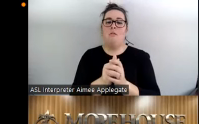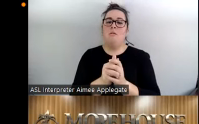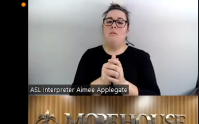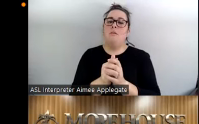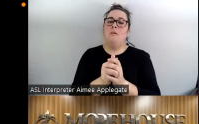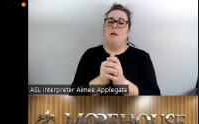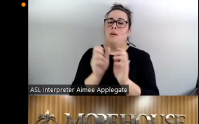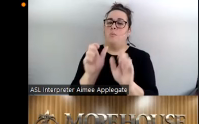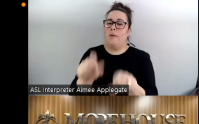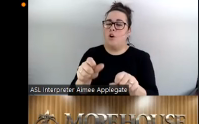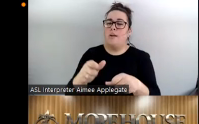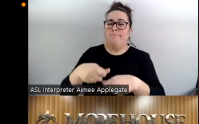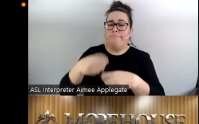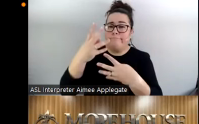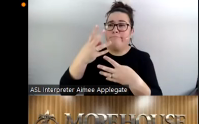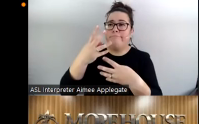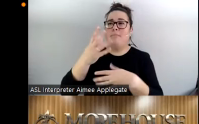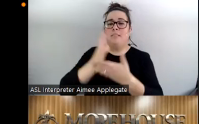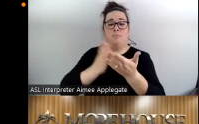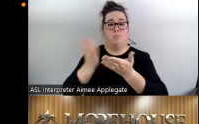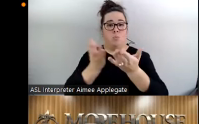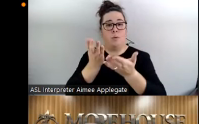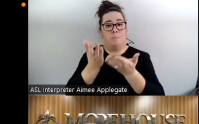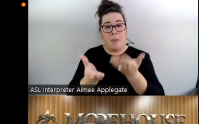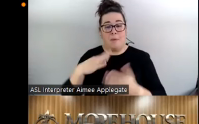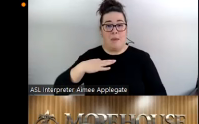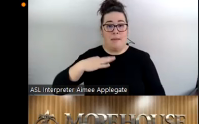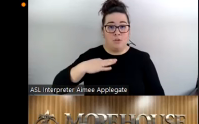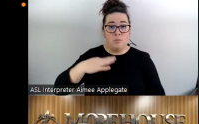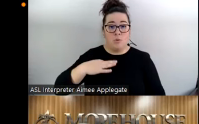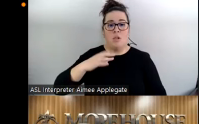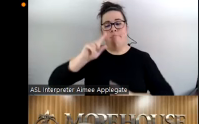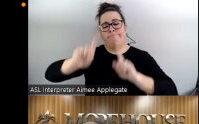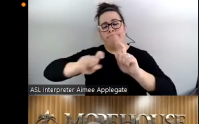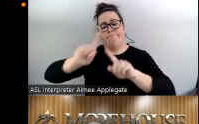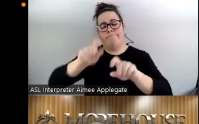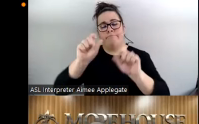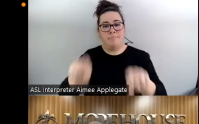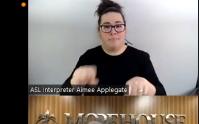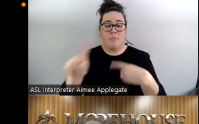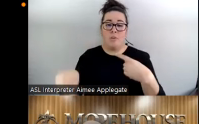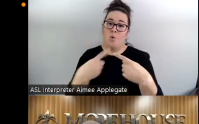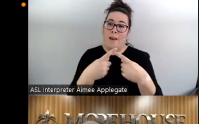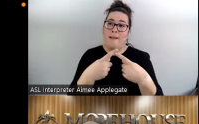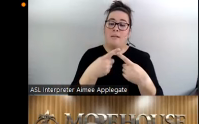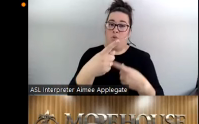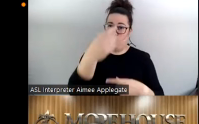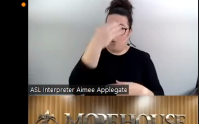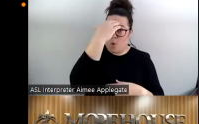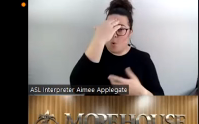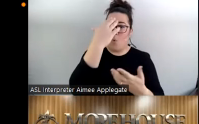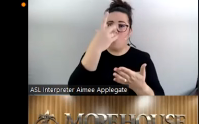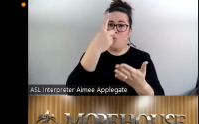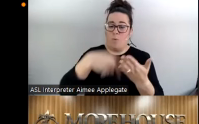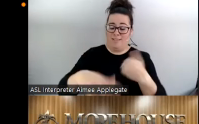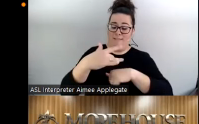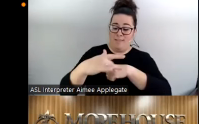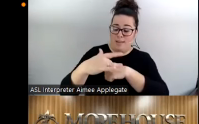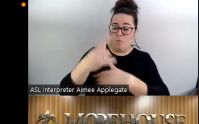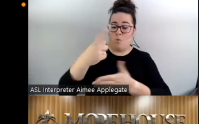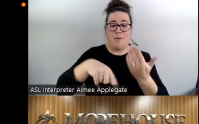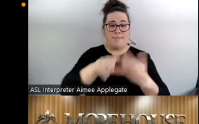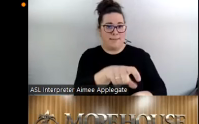go ahead and ask them relevant questions. And then once you have an idea of what people need help with and what resources they're eligible for, then we can create a sort